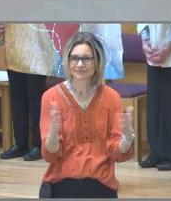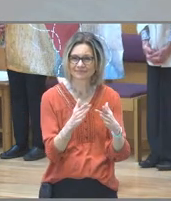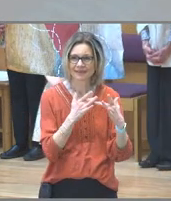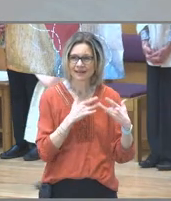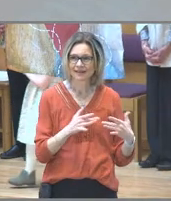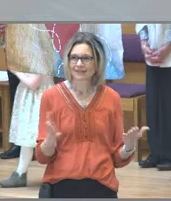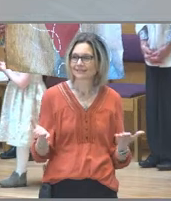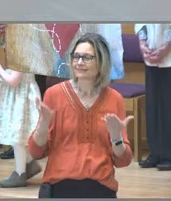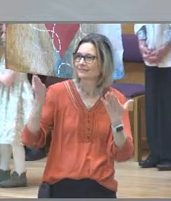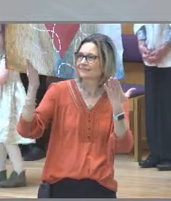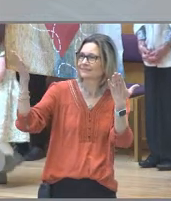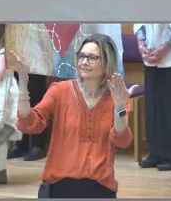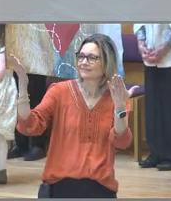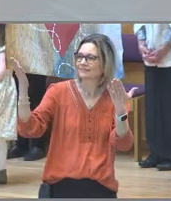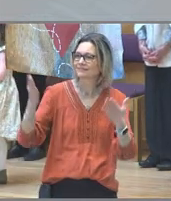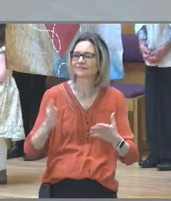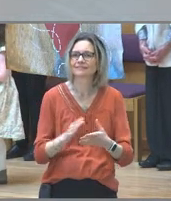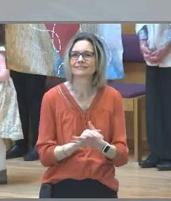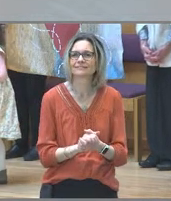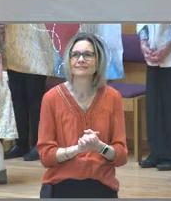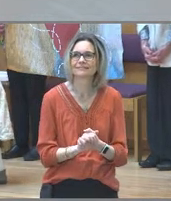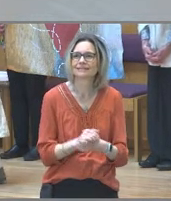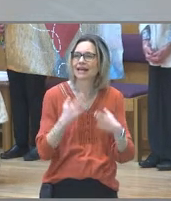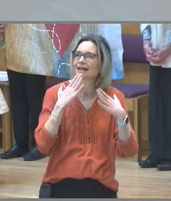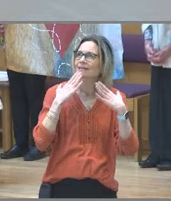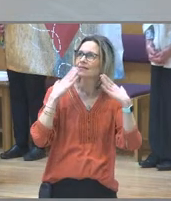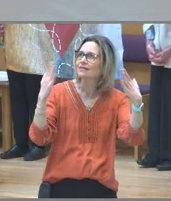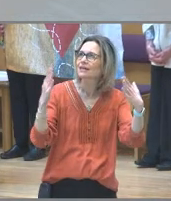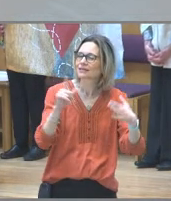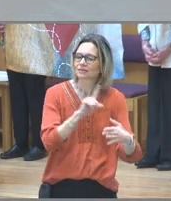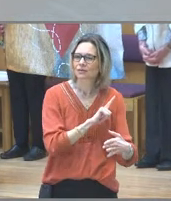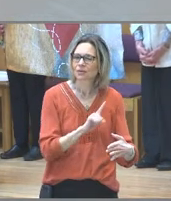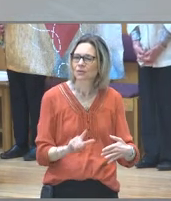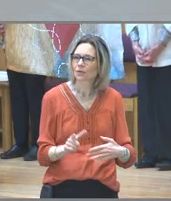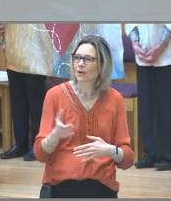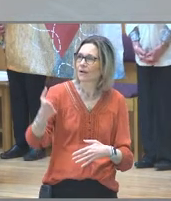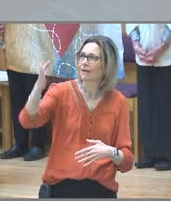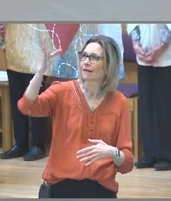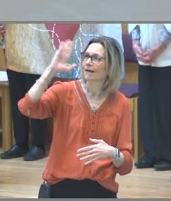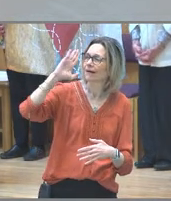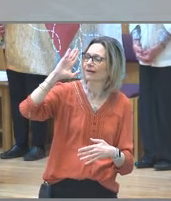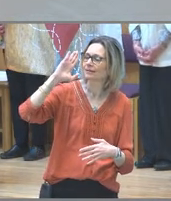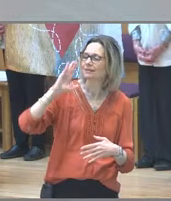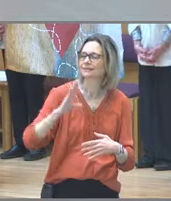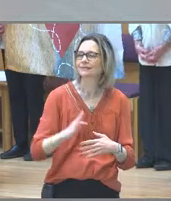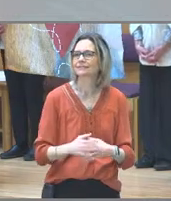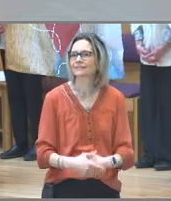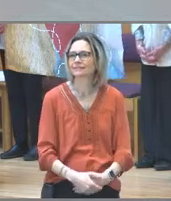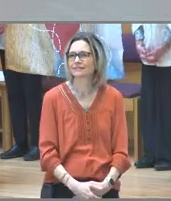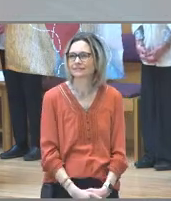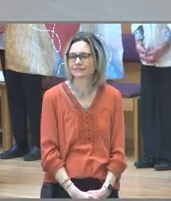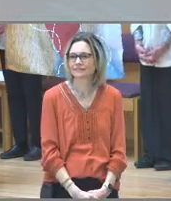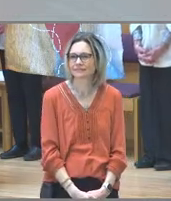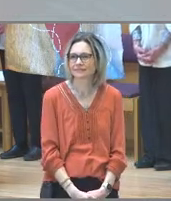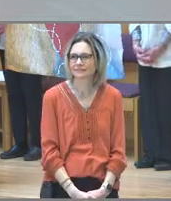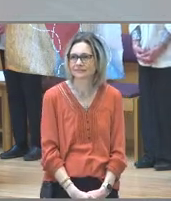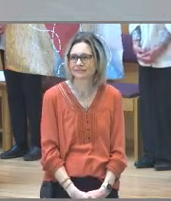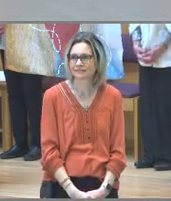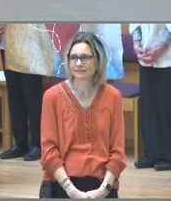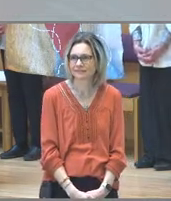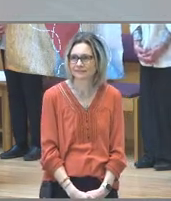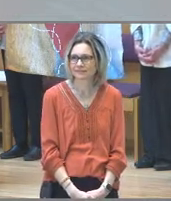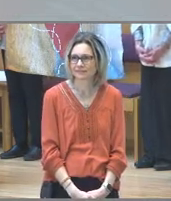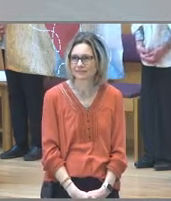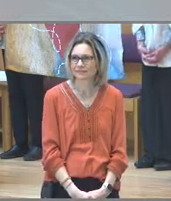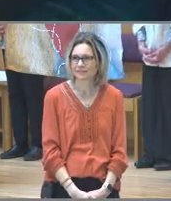hearts. Let us give thanks to the Lord our God. It is right to give our thanks and praise.